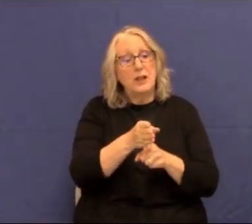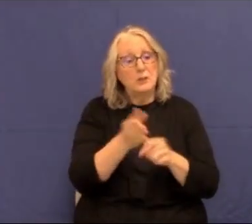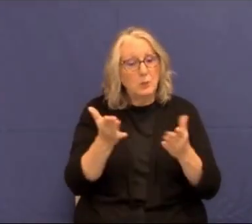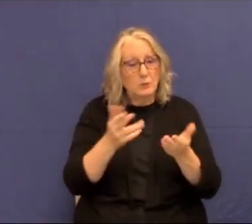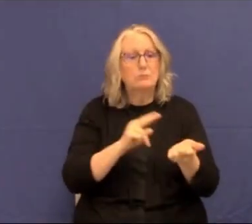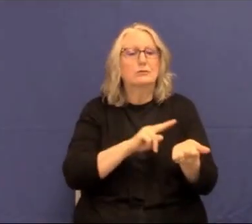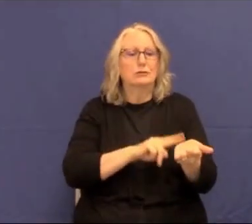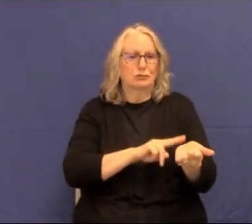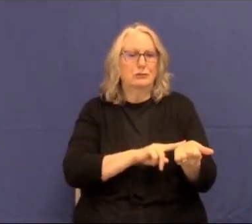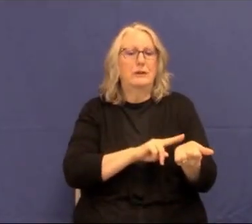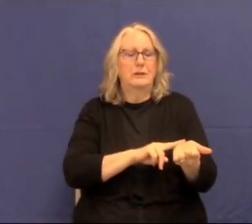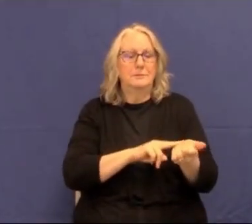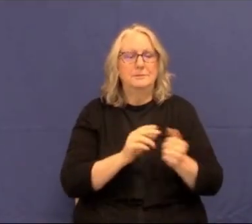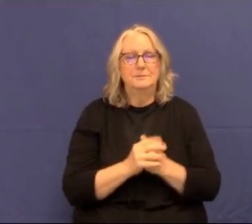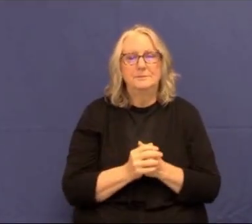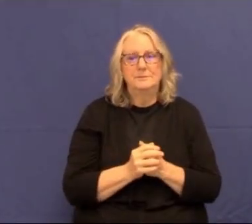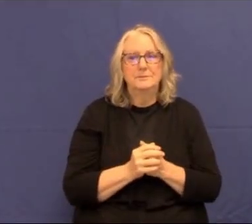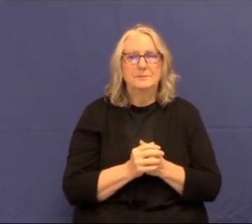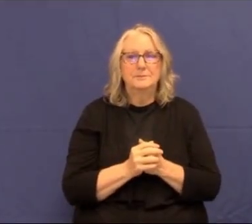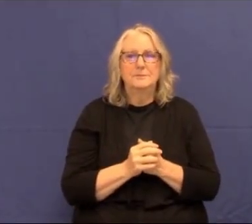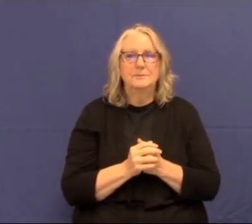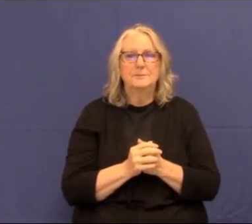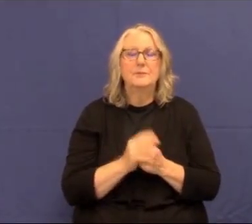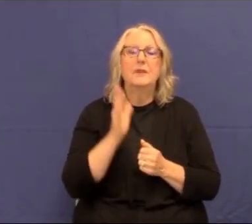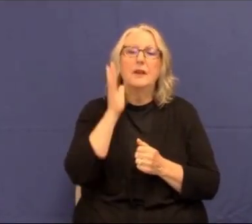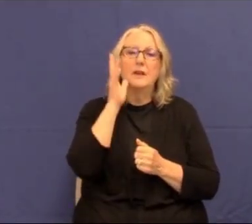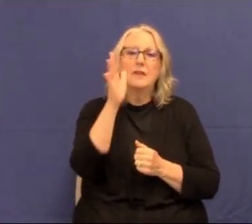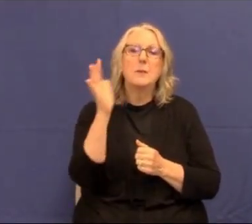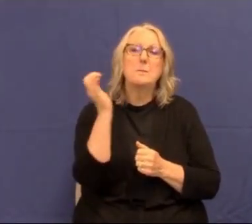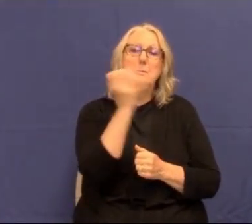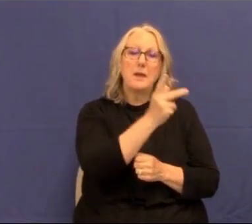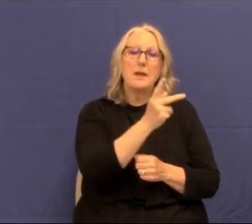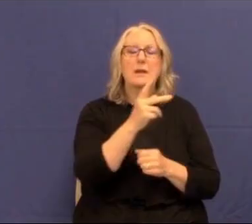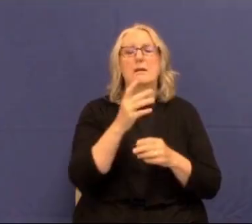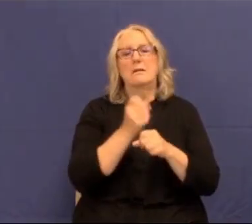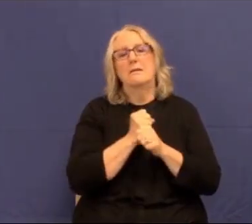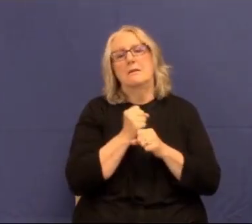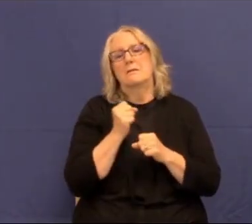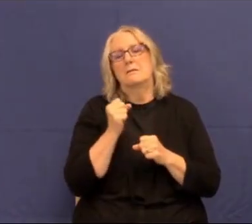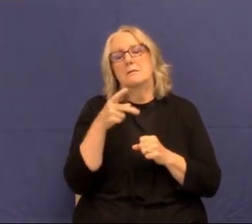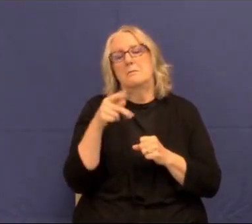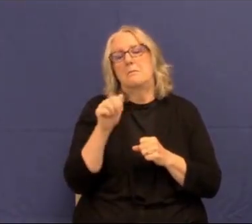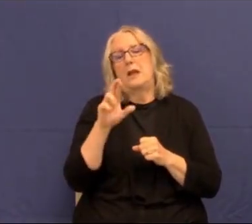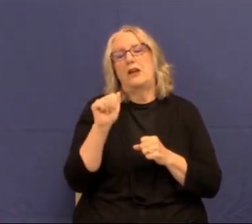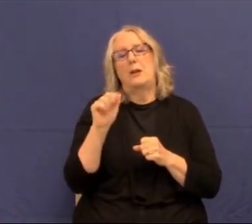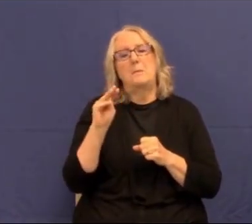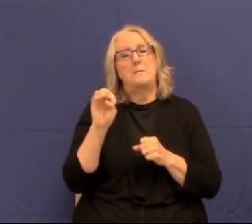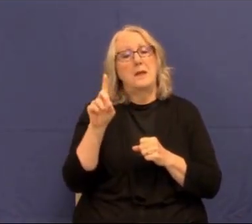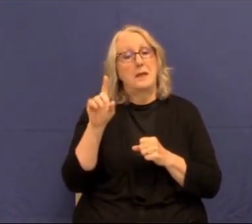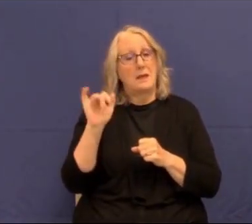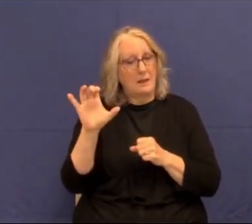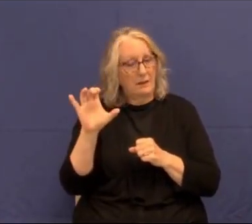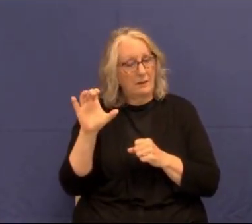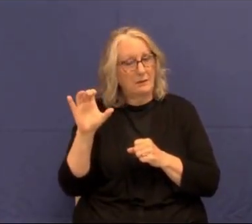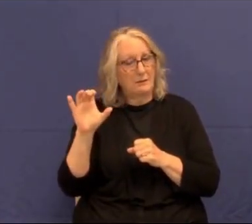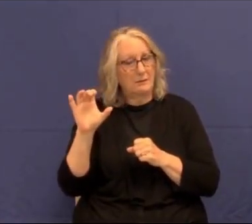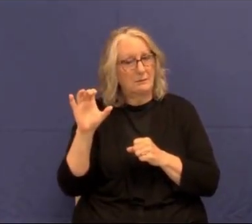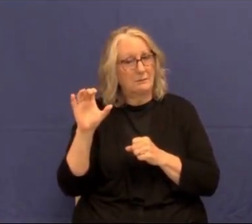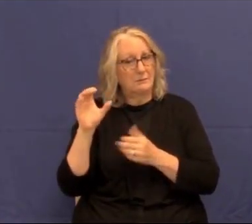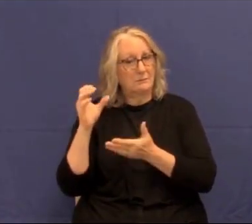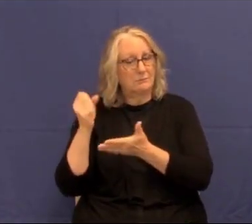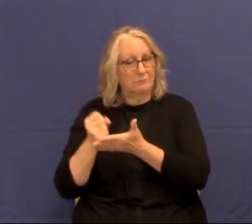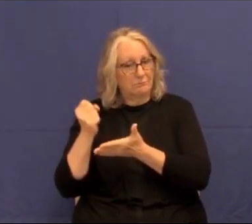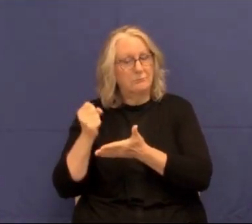I majored in nursing there, and eventually went back and got my paramedic as well. So